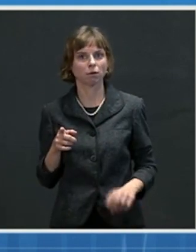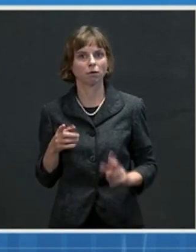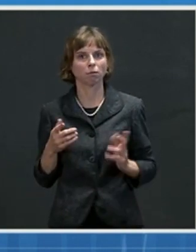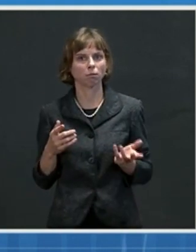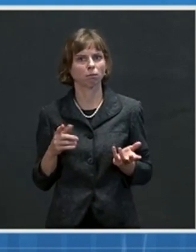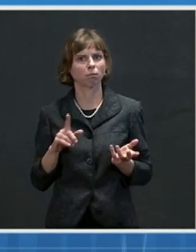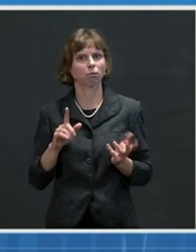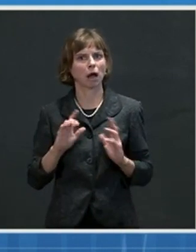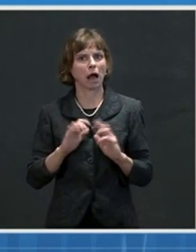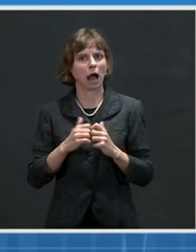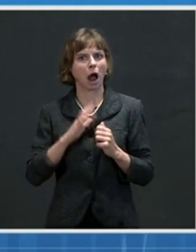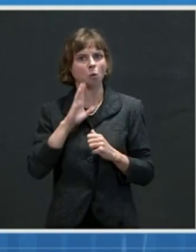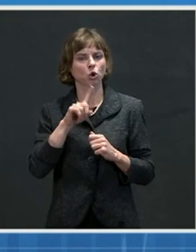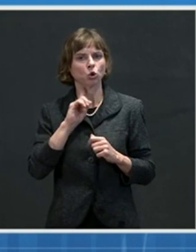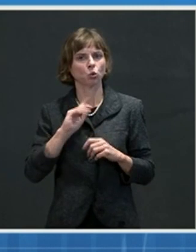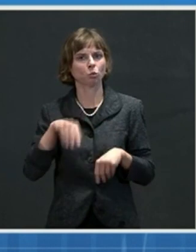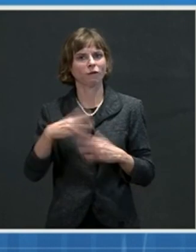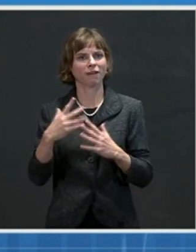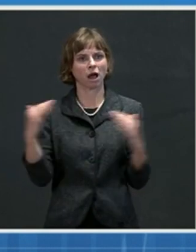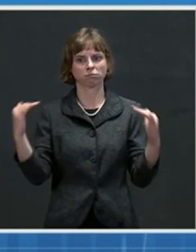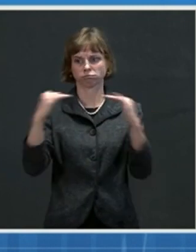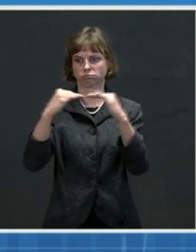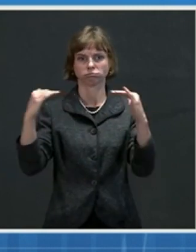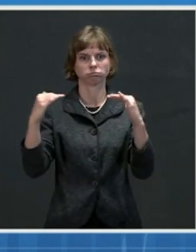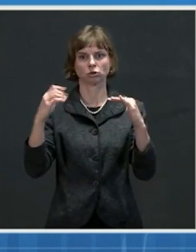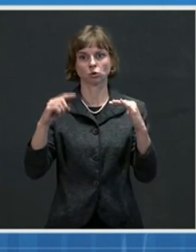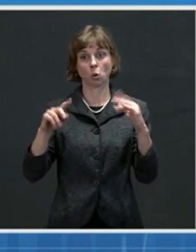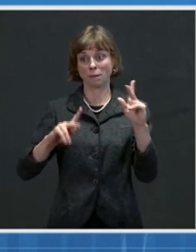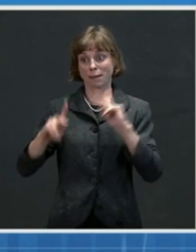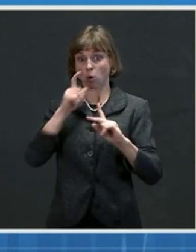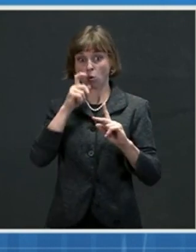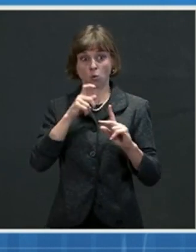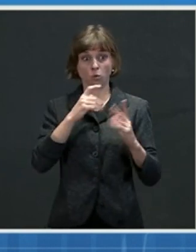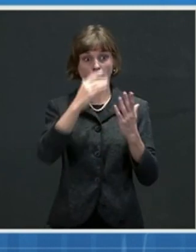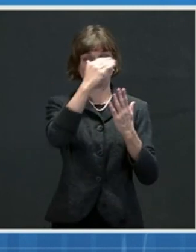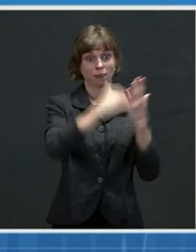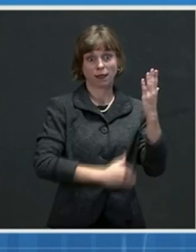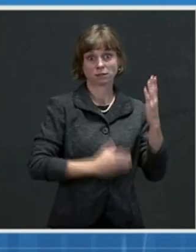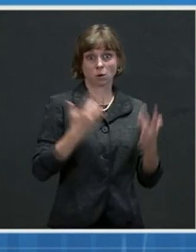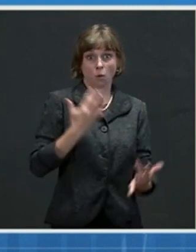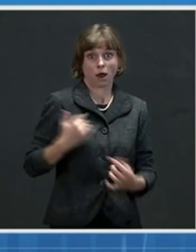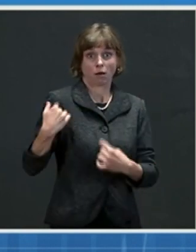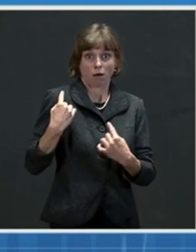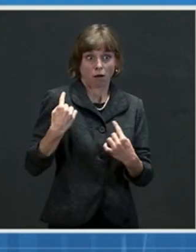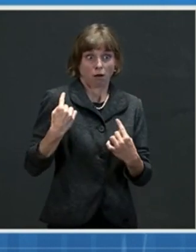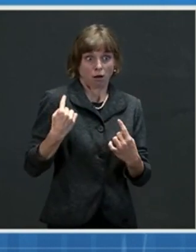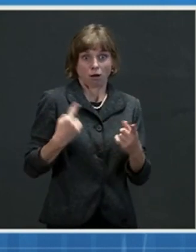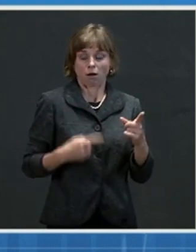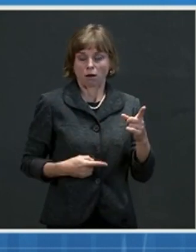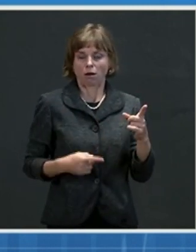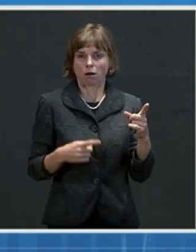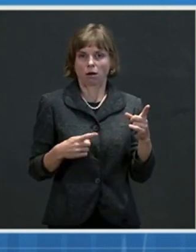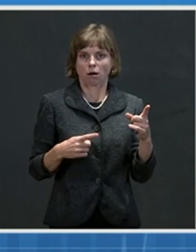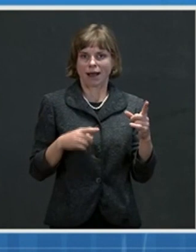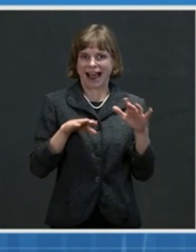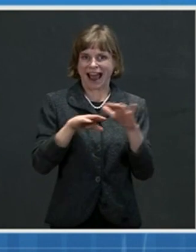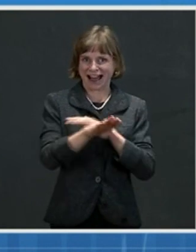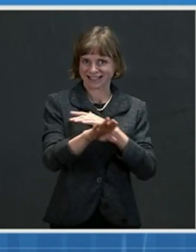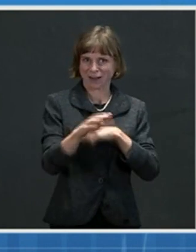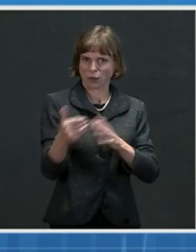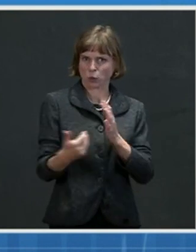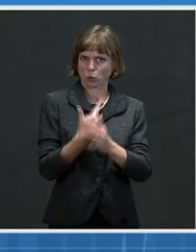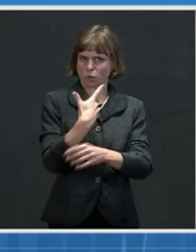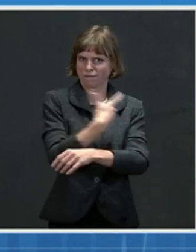to create an equitable access for people who've already been waiting to be able to get access to these new